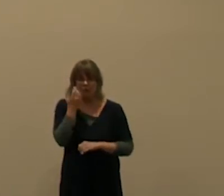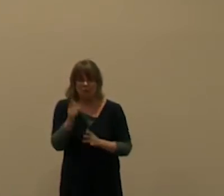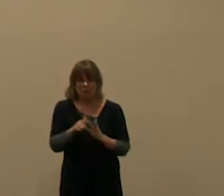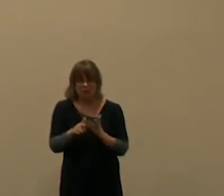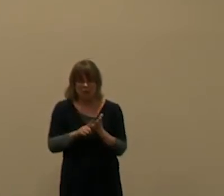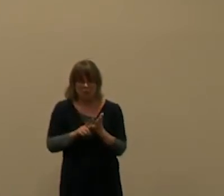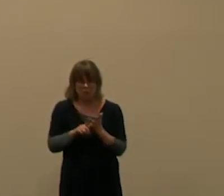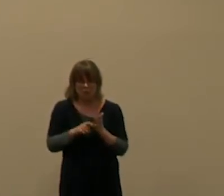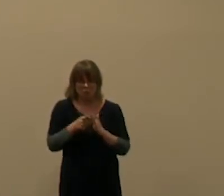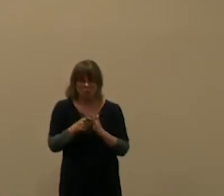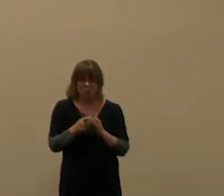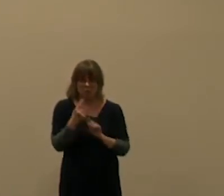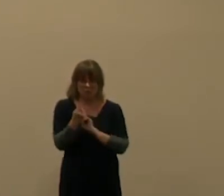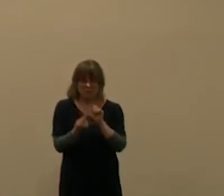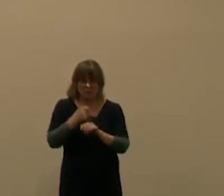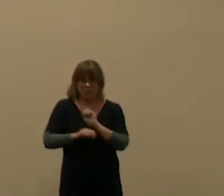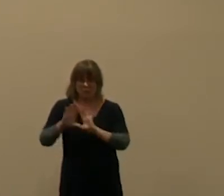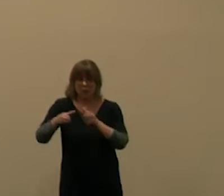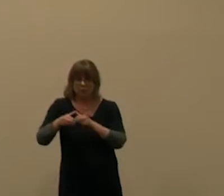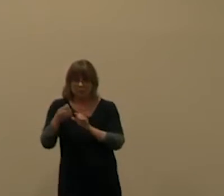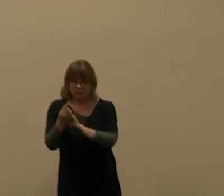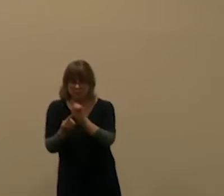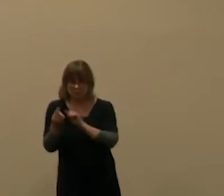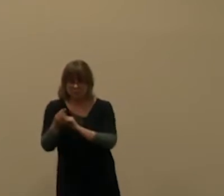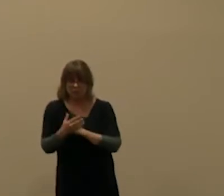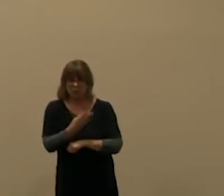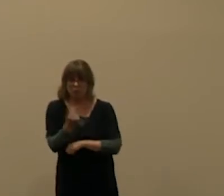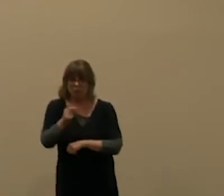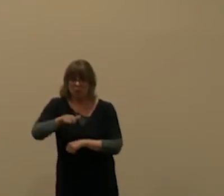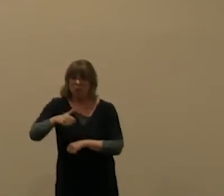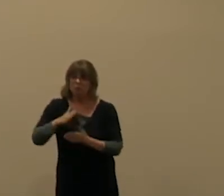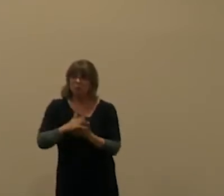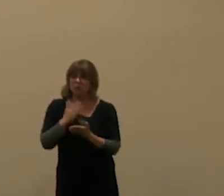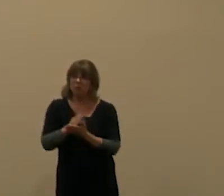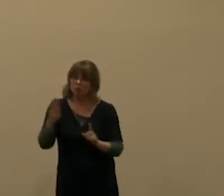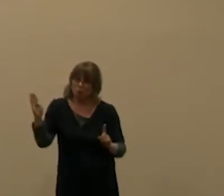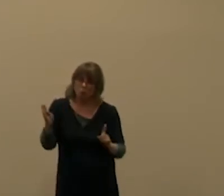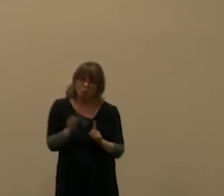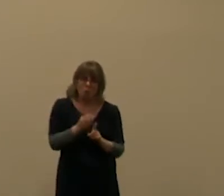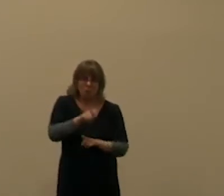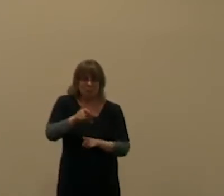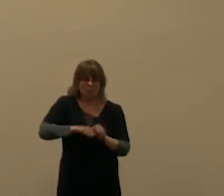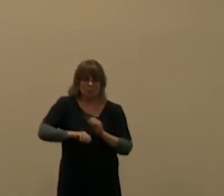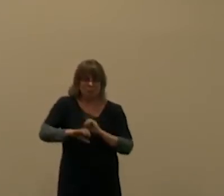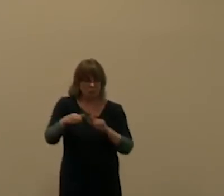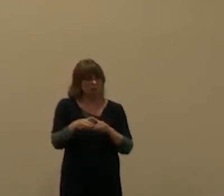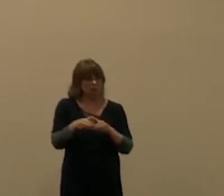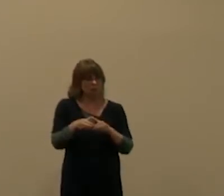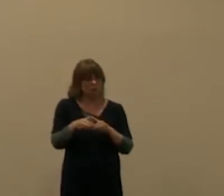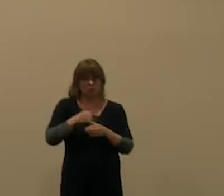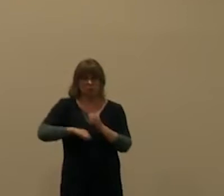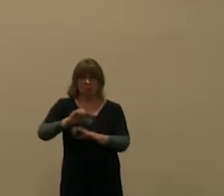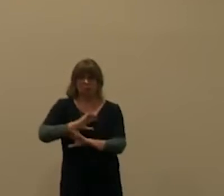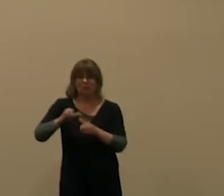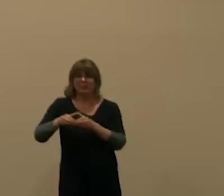meeting by default. I know a lot of customers have actually make sure that everybody in your organization has that. So